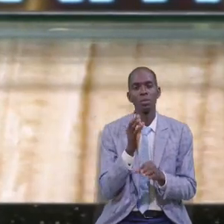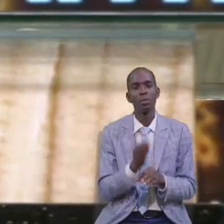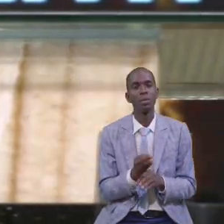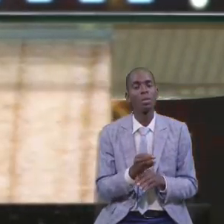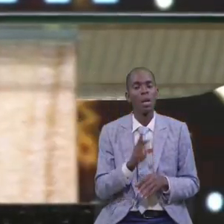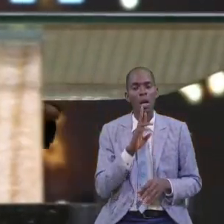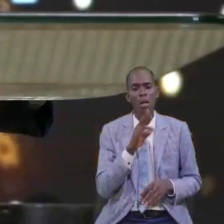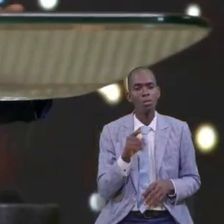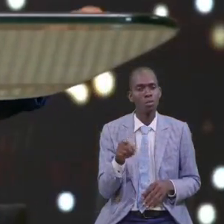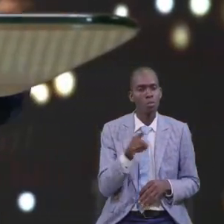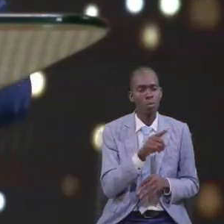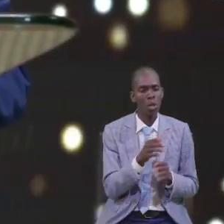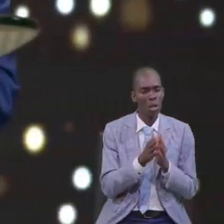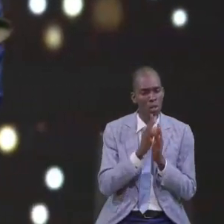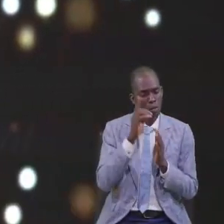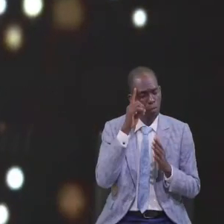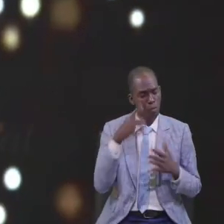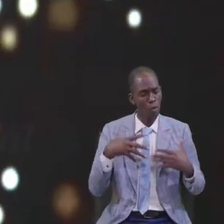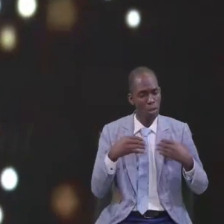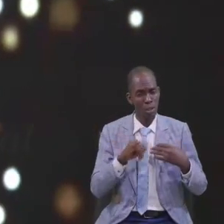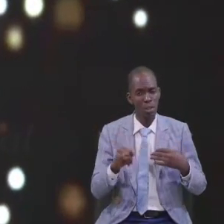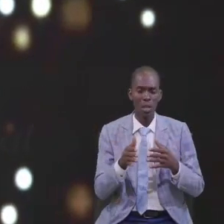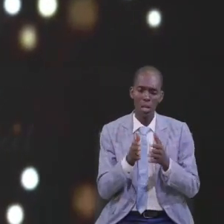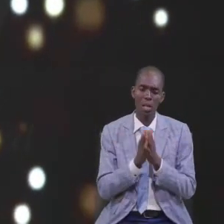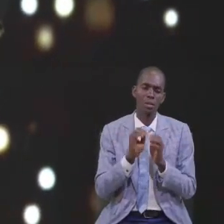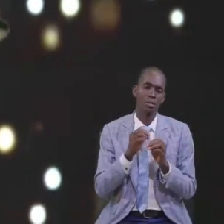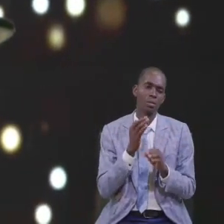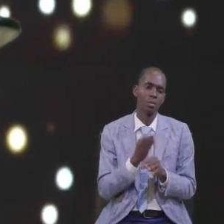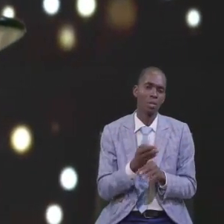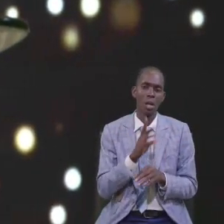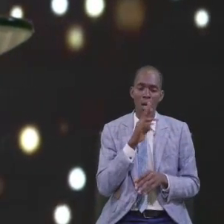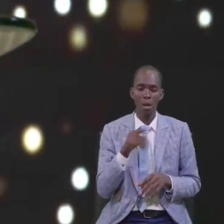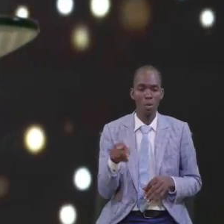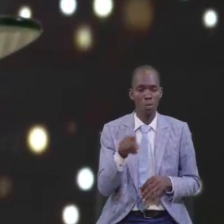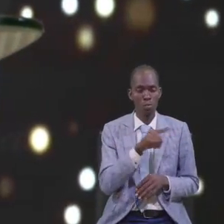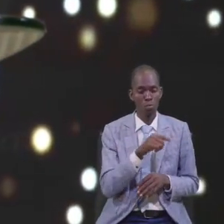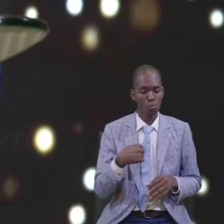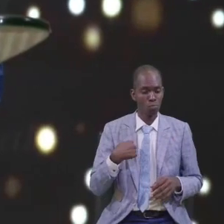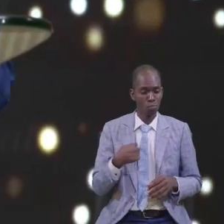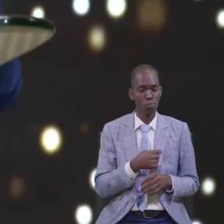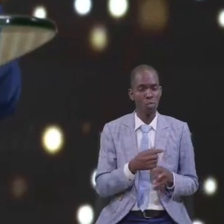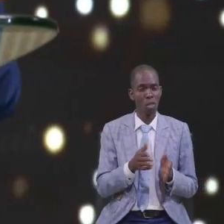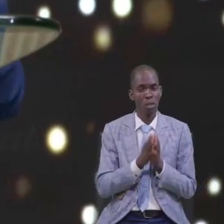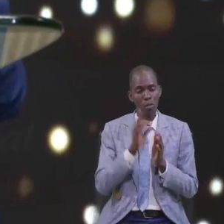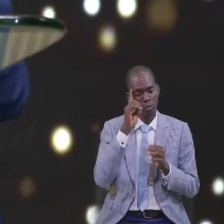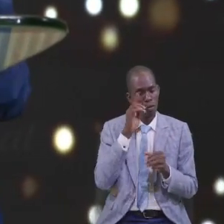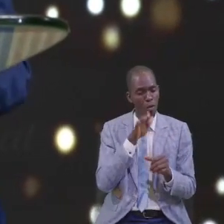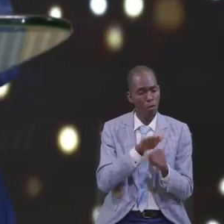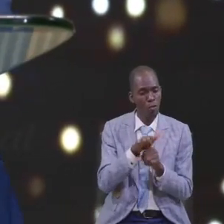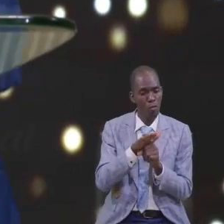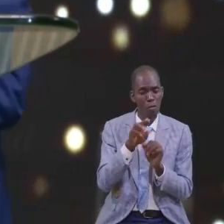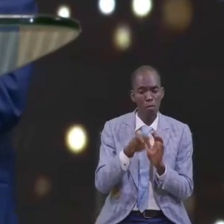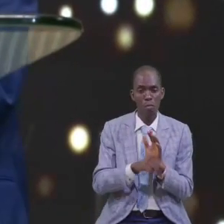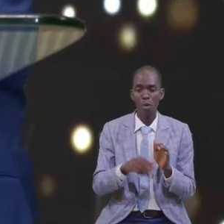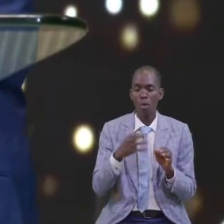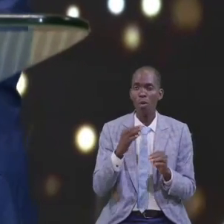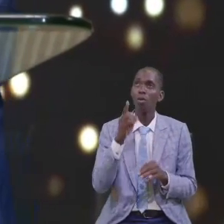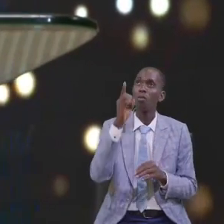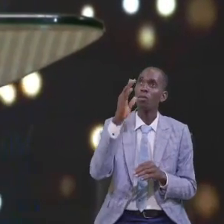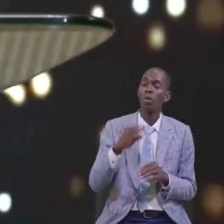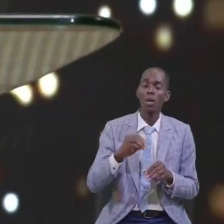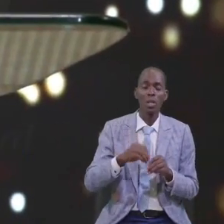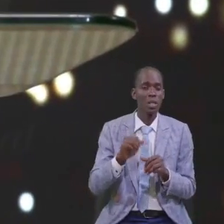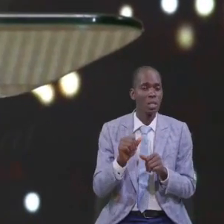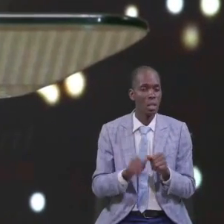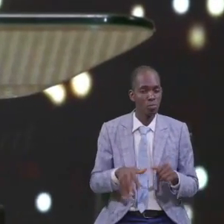Are we asking for healing? Let him ask in faith. Are we asking for the fulfillment of the promise of God in any area of our lives? Let